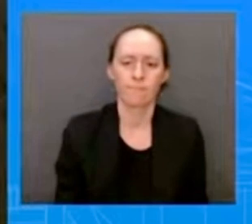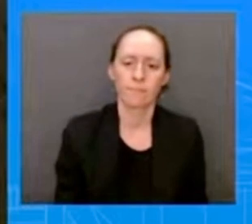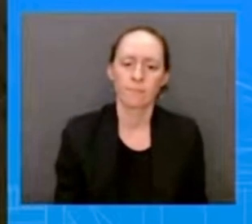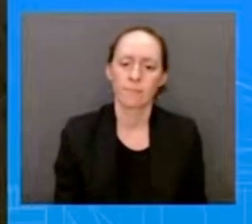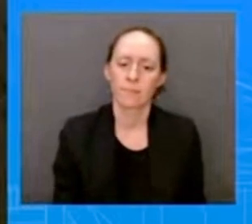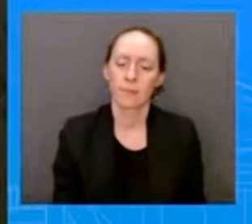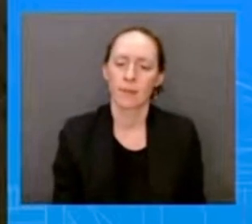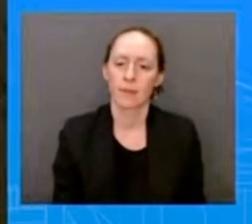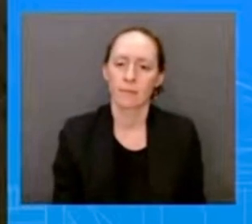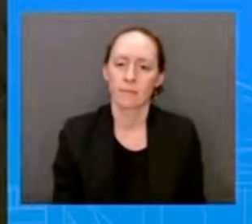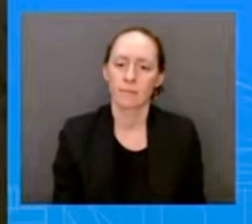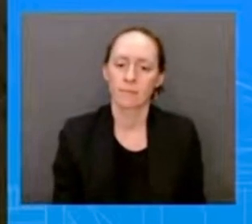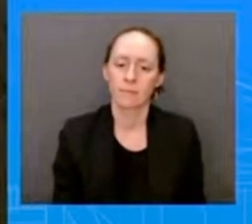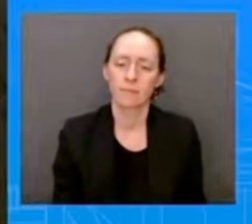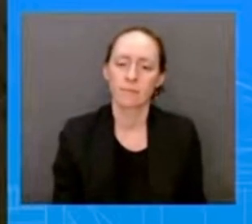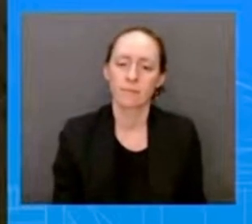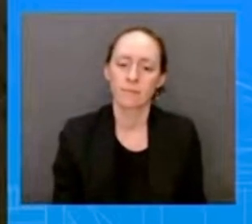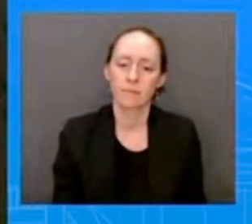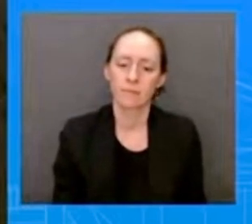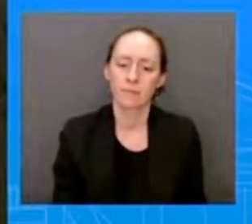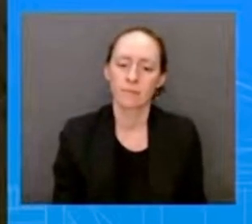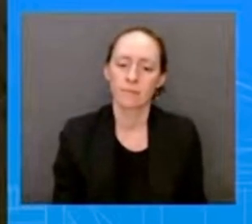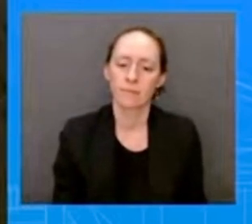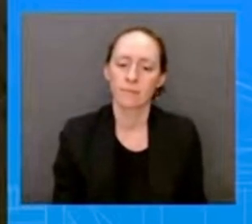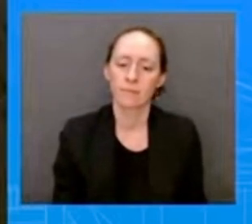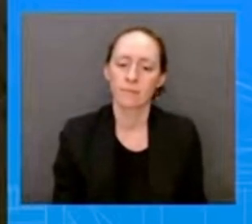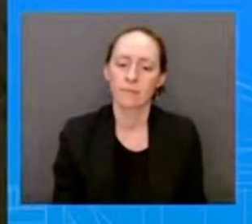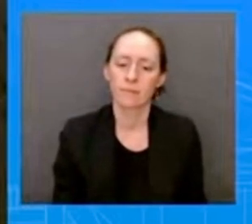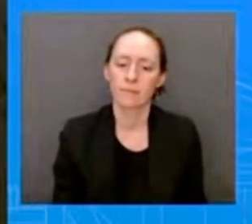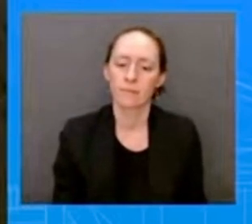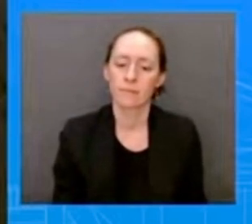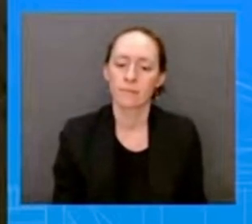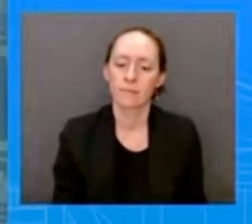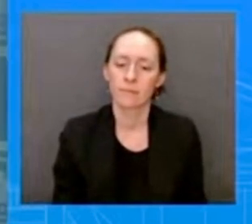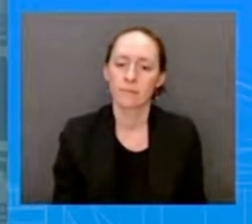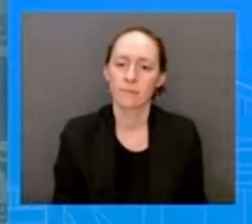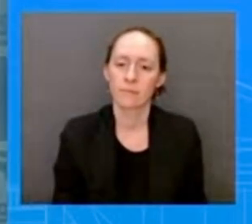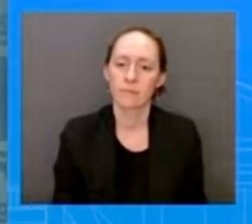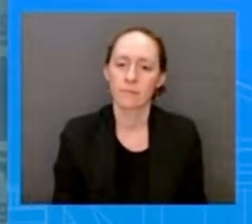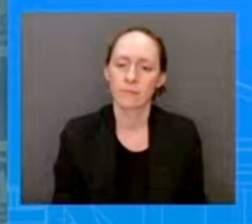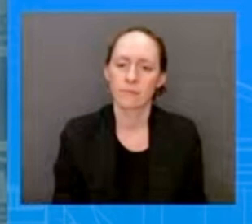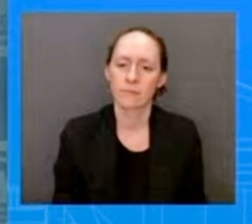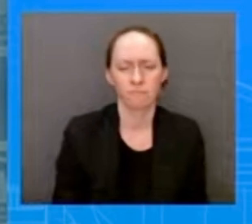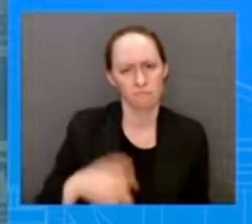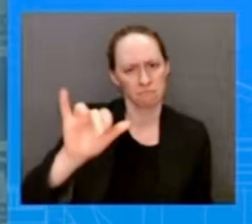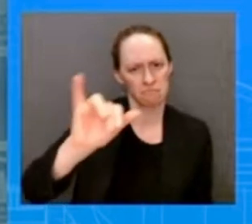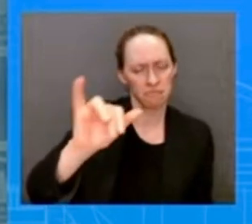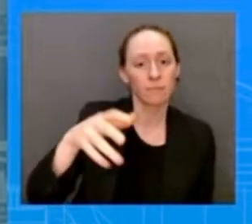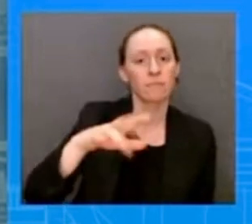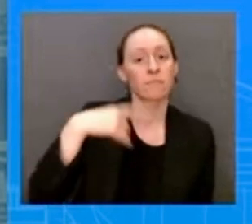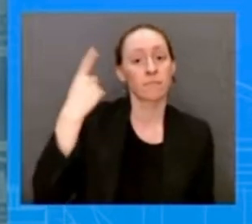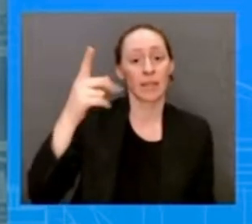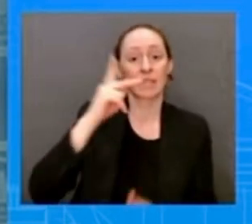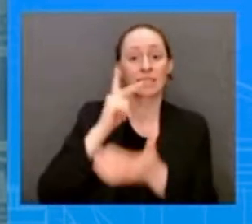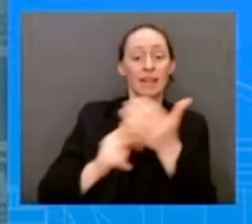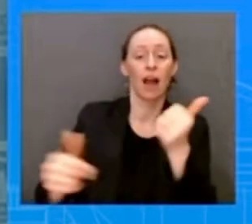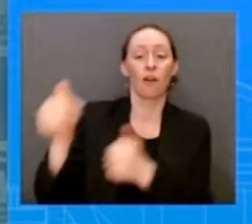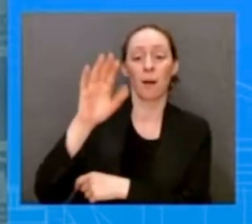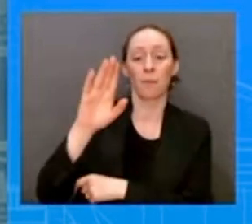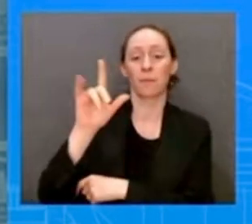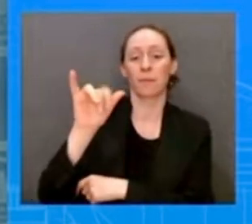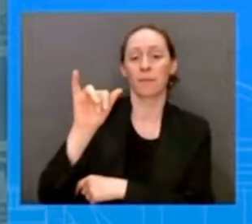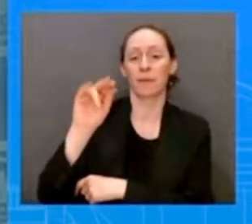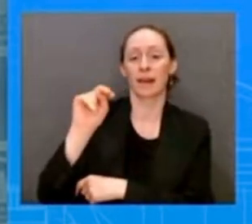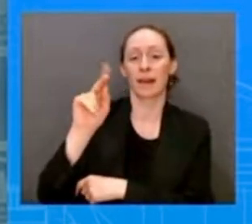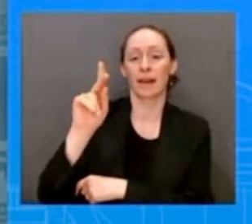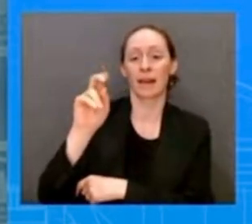between the president and President Putin? Is that off the table? The president already spoke to this several months ago, I think, when President Zelensky was here. He said